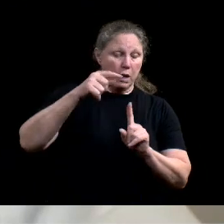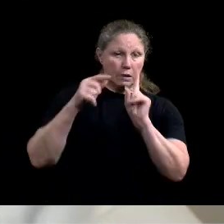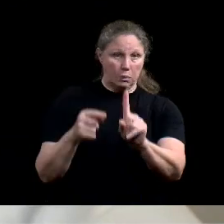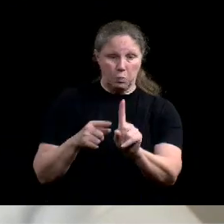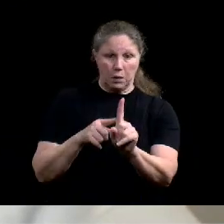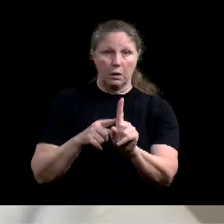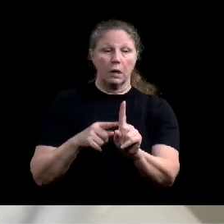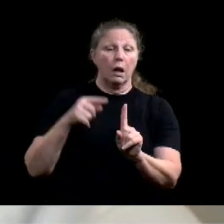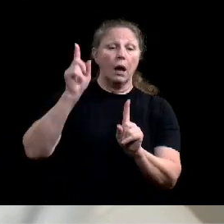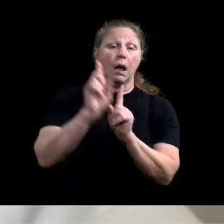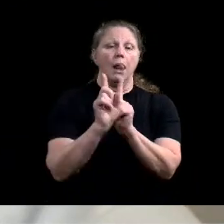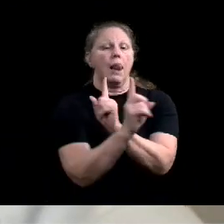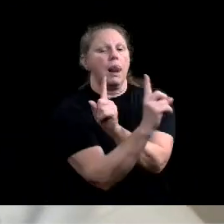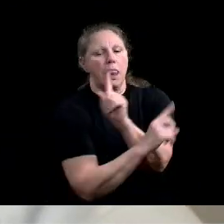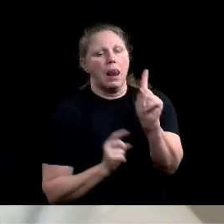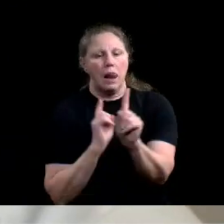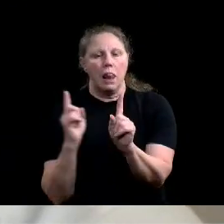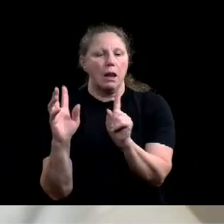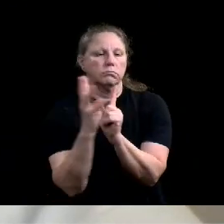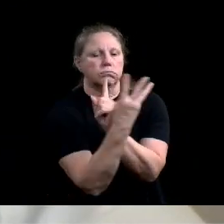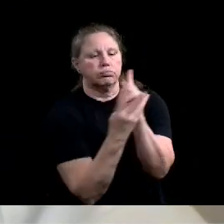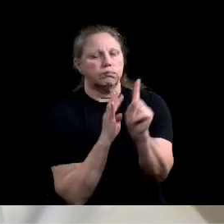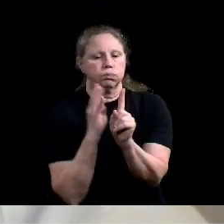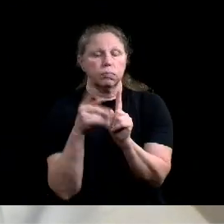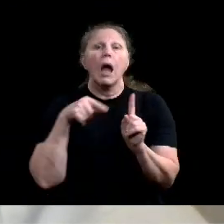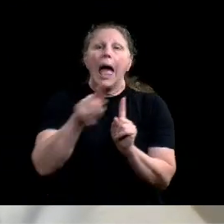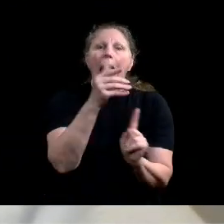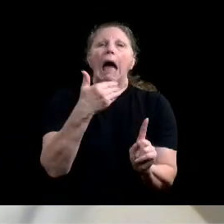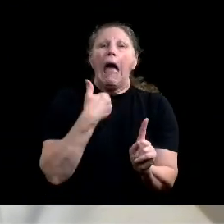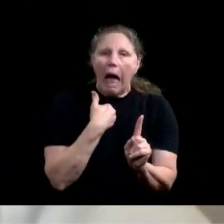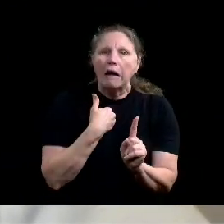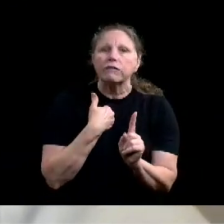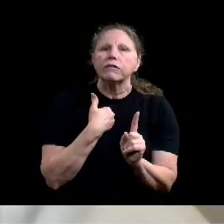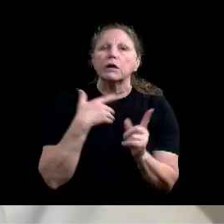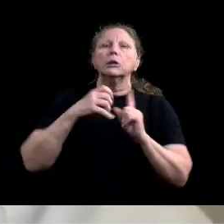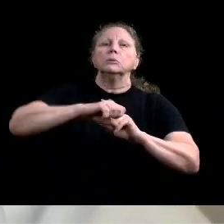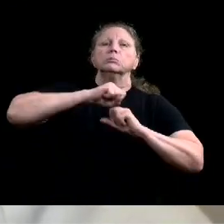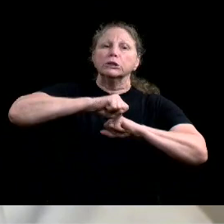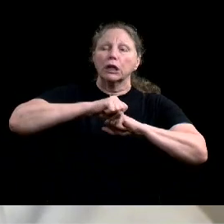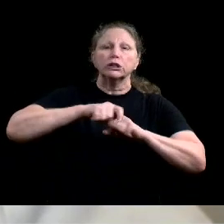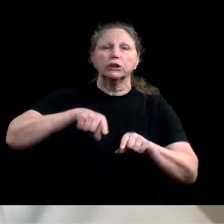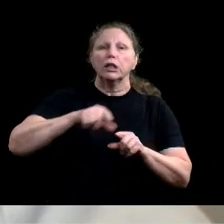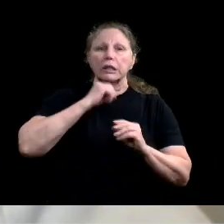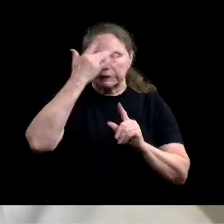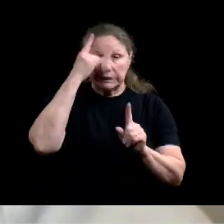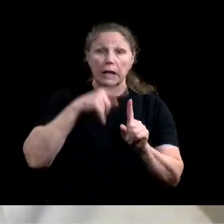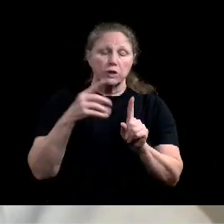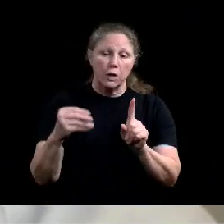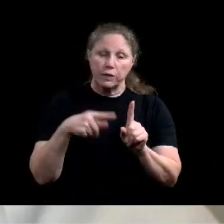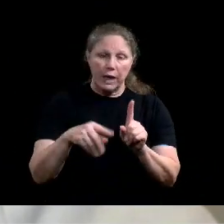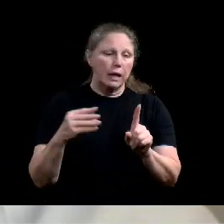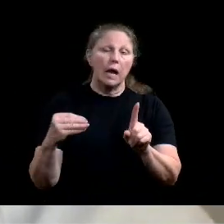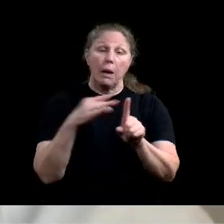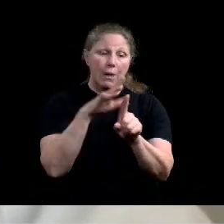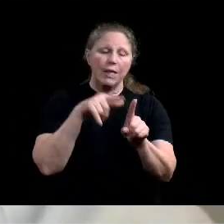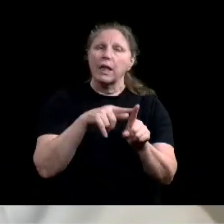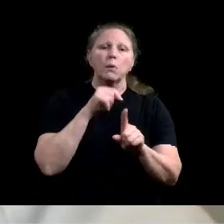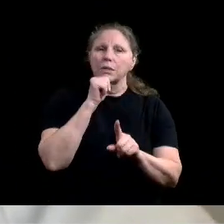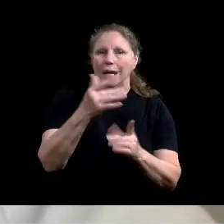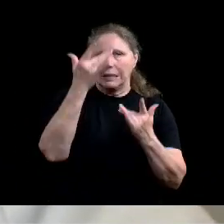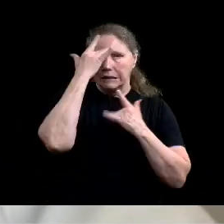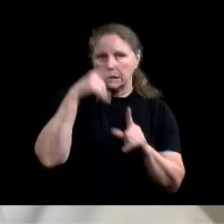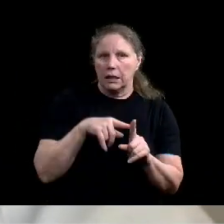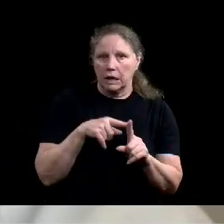of herd immunity is that there are enough people in a community that have immunity